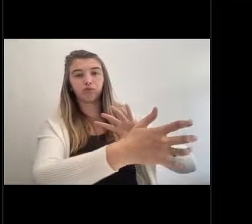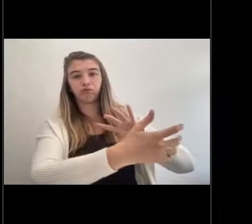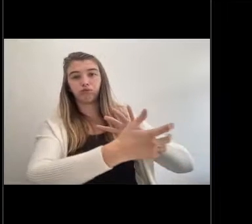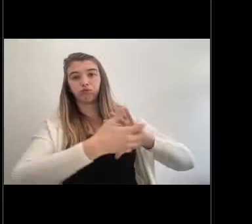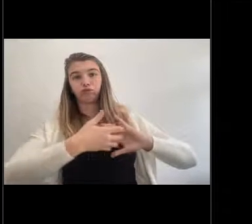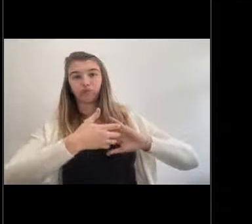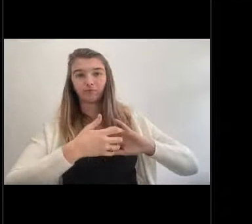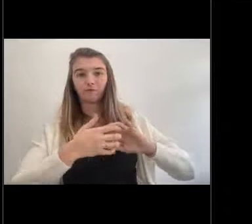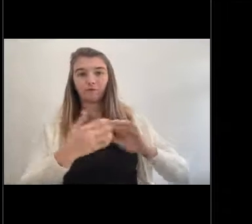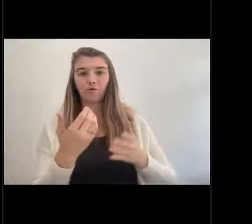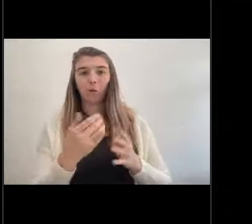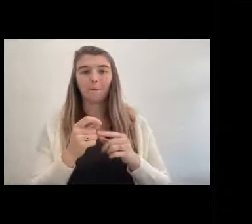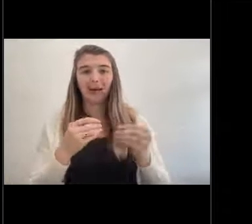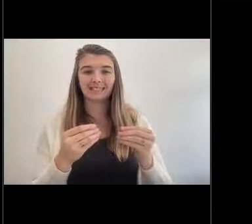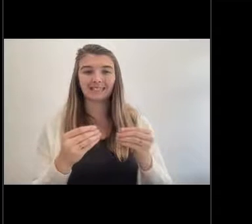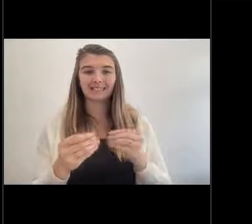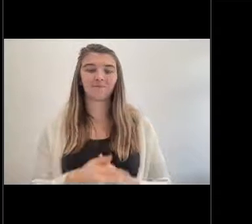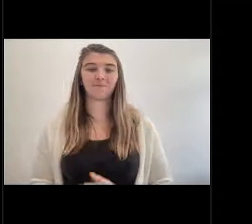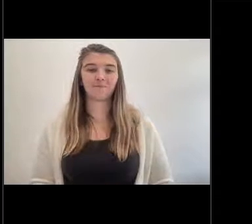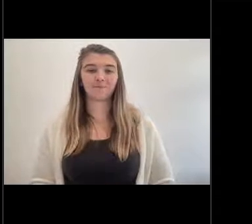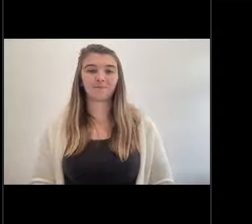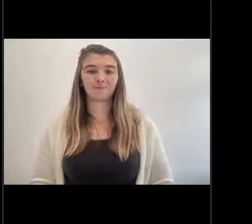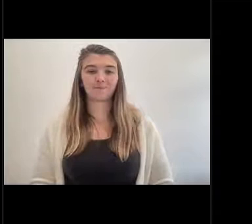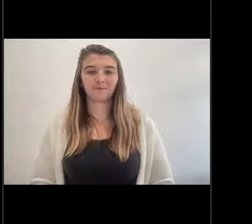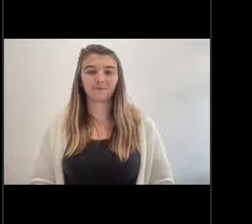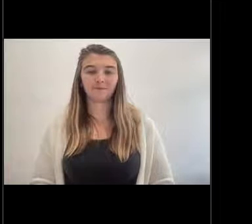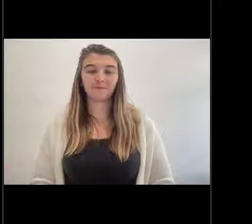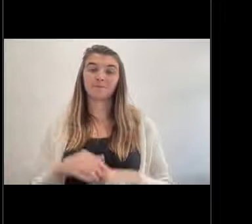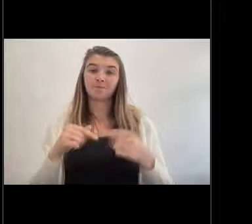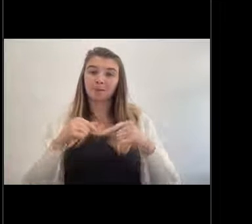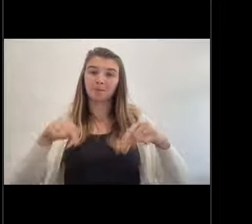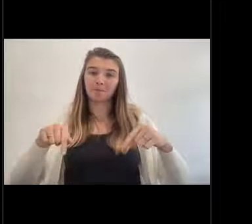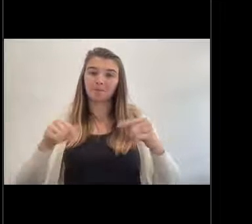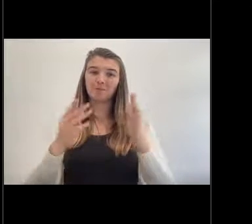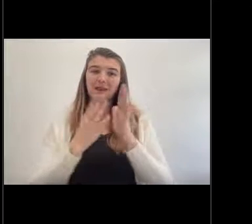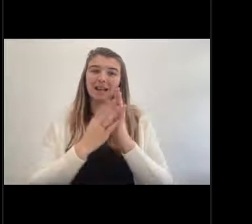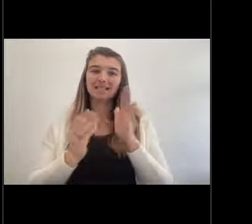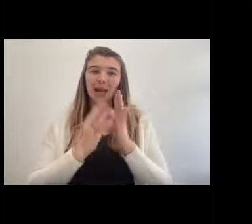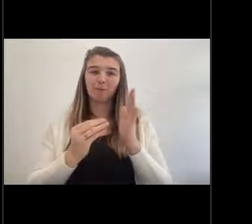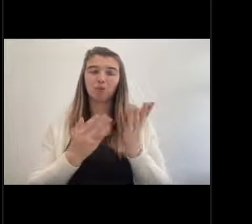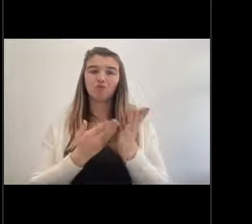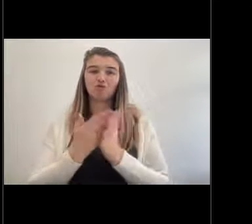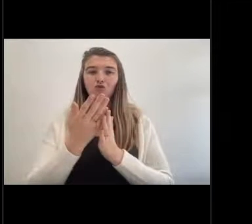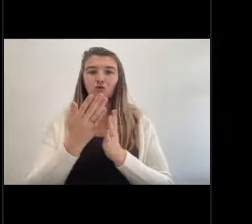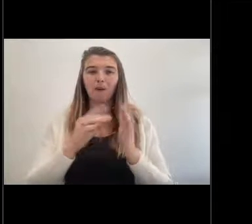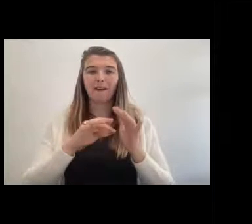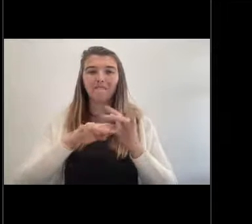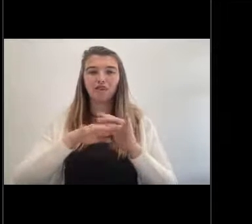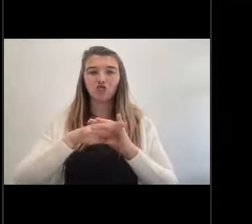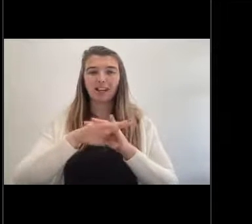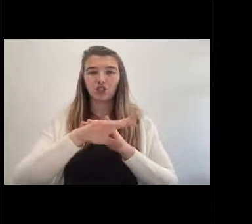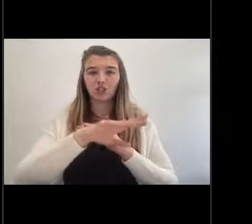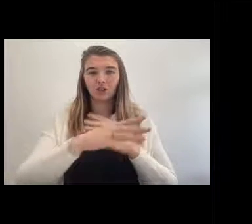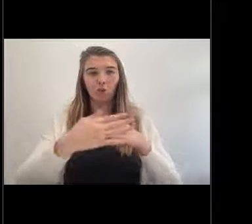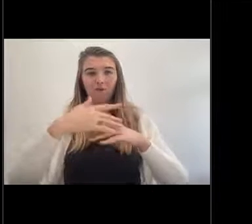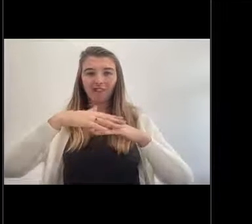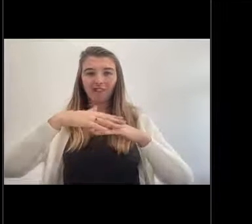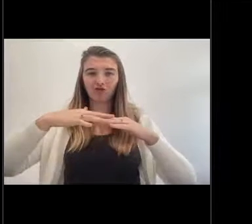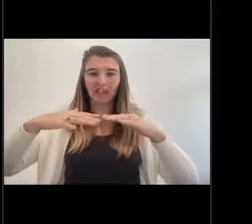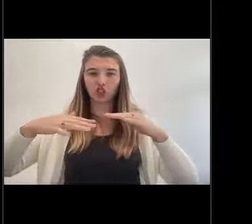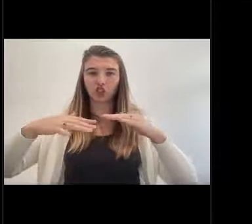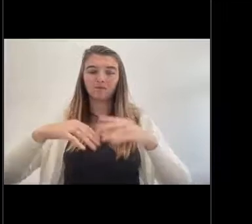And this is some examples of the subsequent filtration. As I mentioned before, the limit of detection